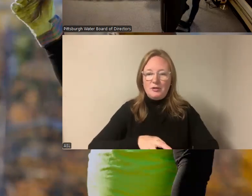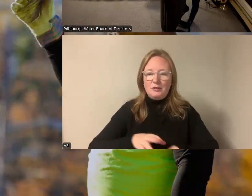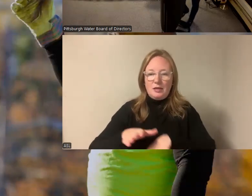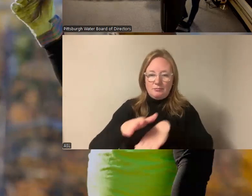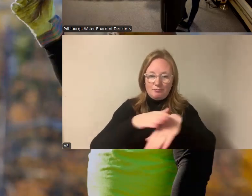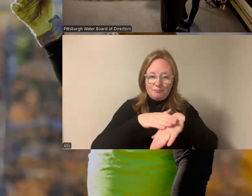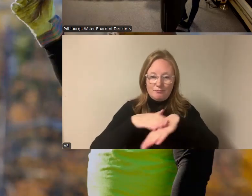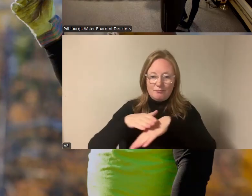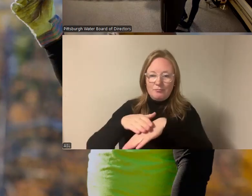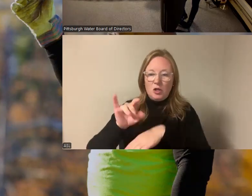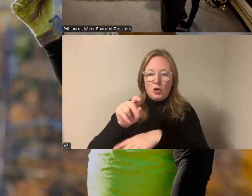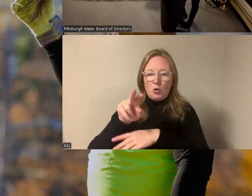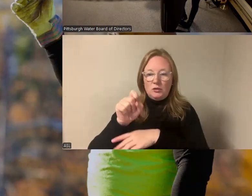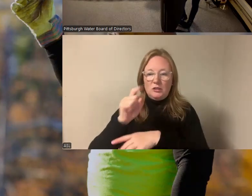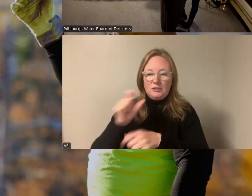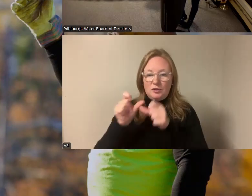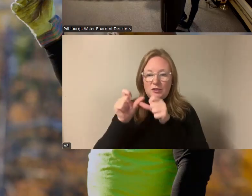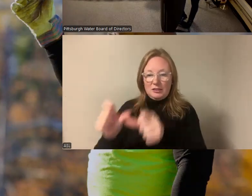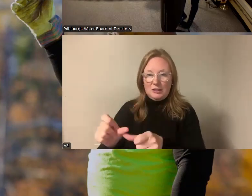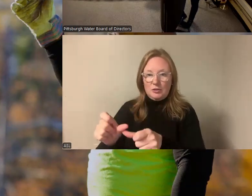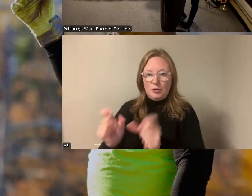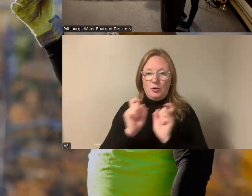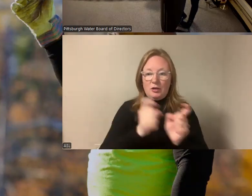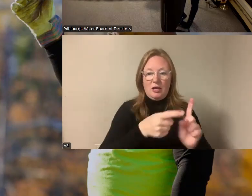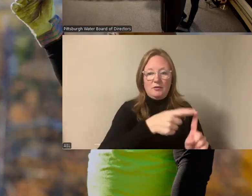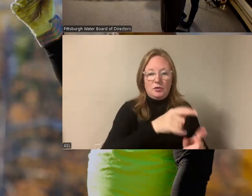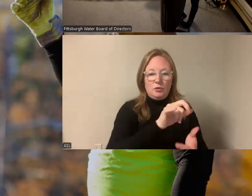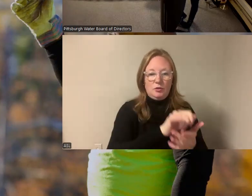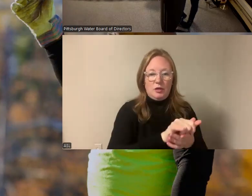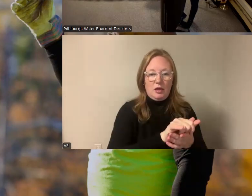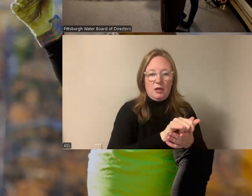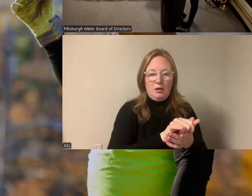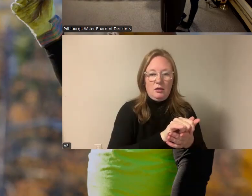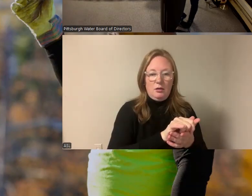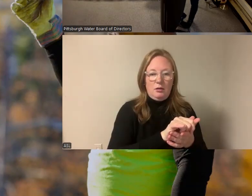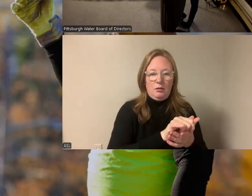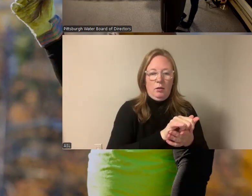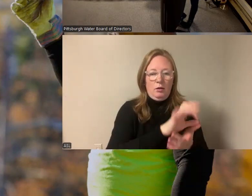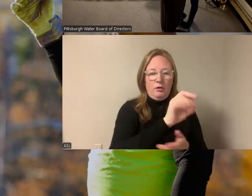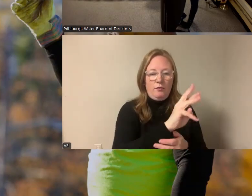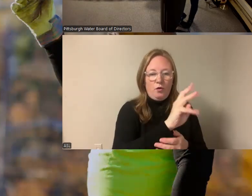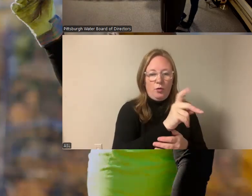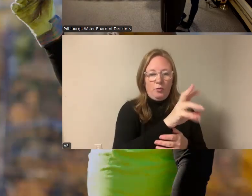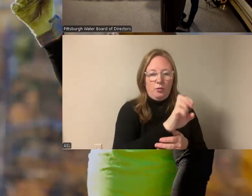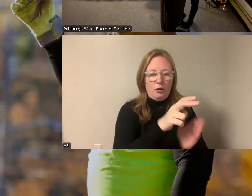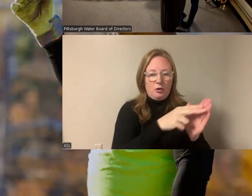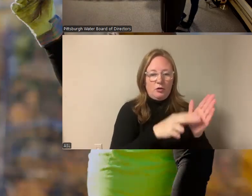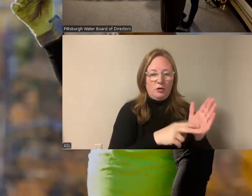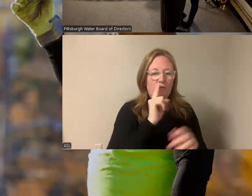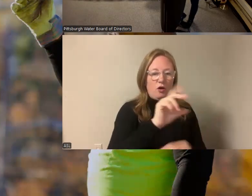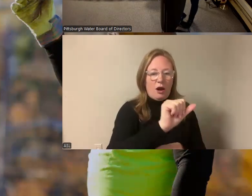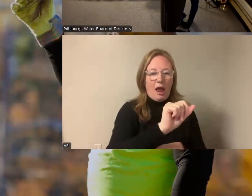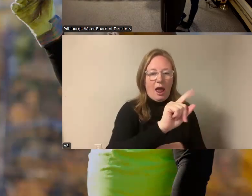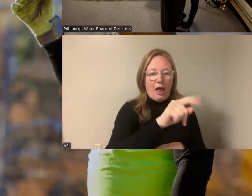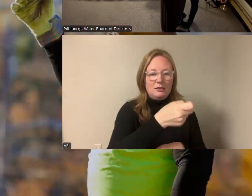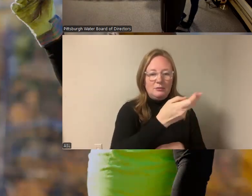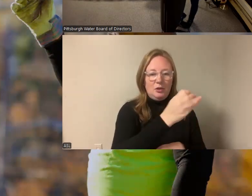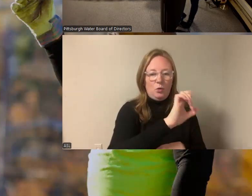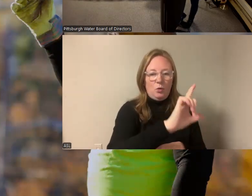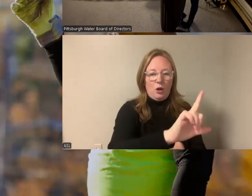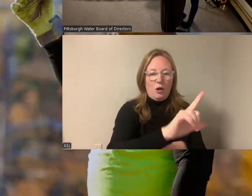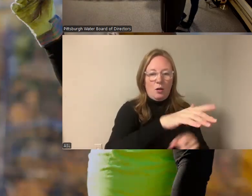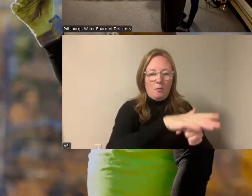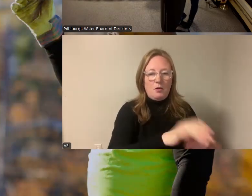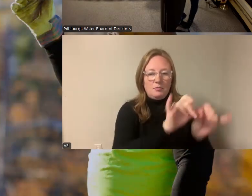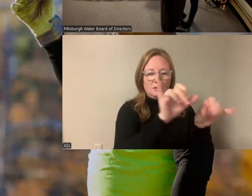for proceeding were issued to the form prime contracts for the Aswell Pump Station, Brecken Pump Station, and Clearwell